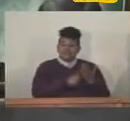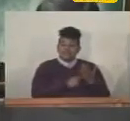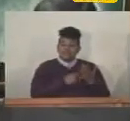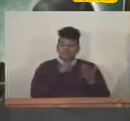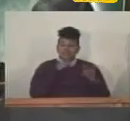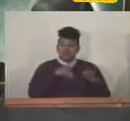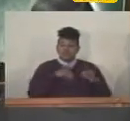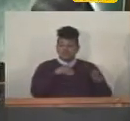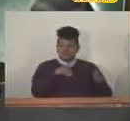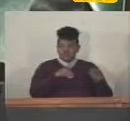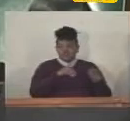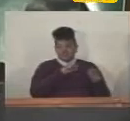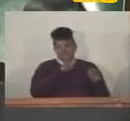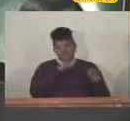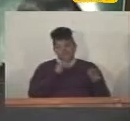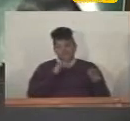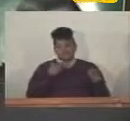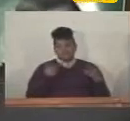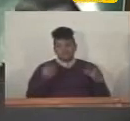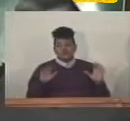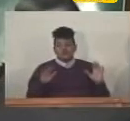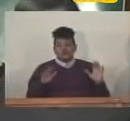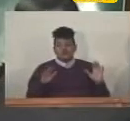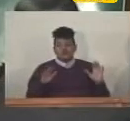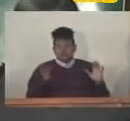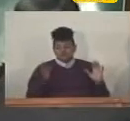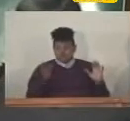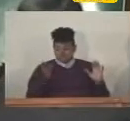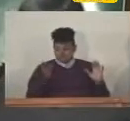so please you, Mr. President.